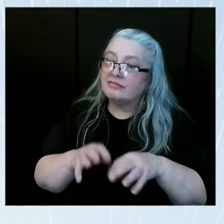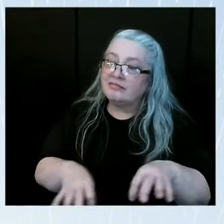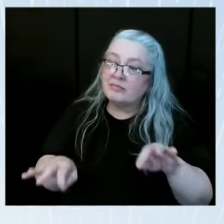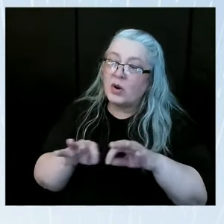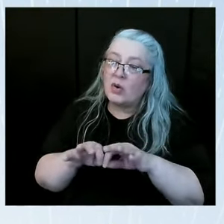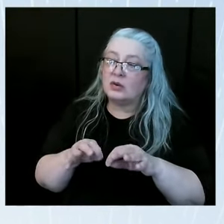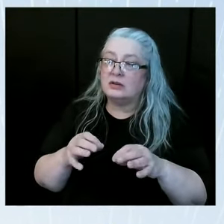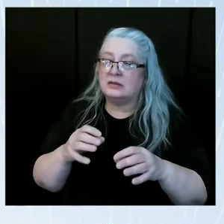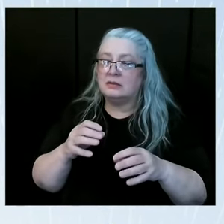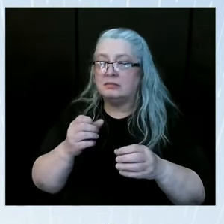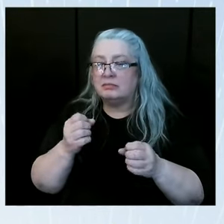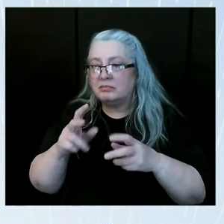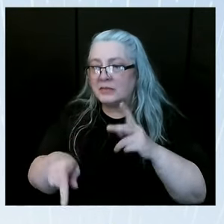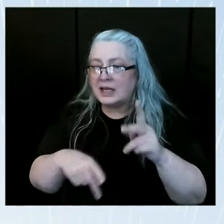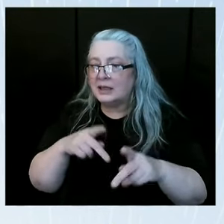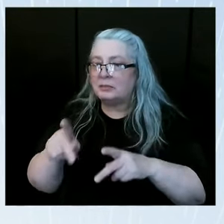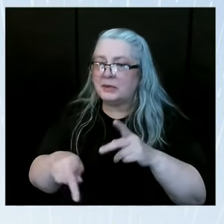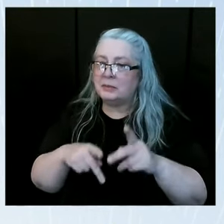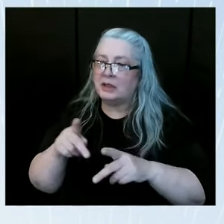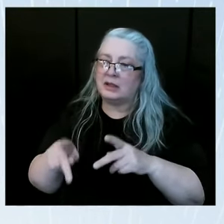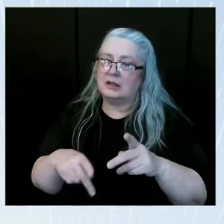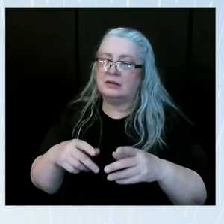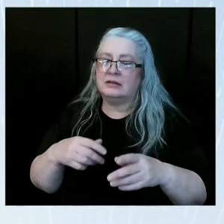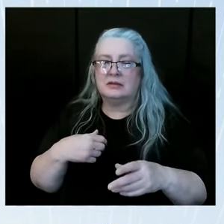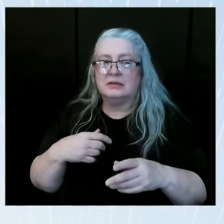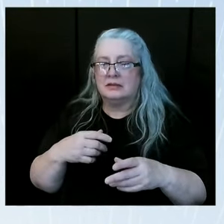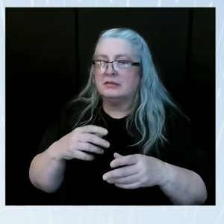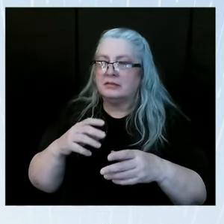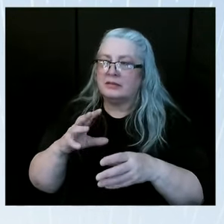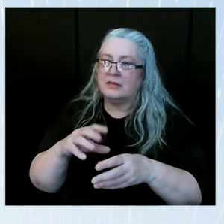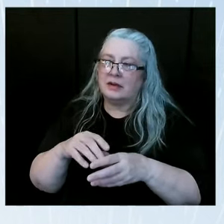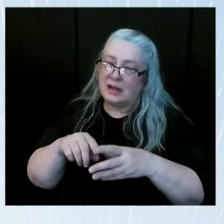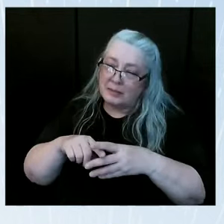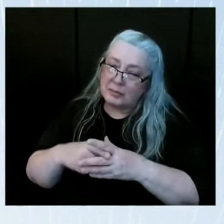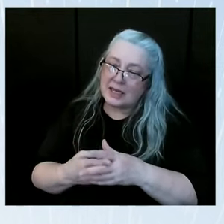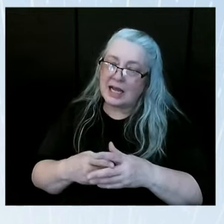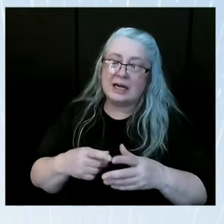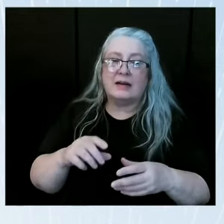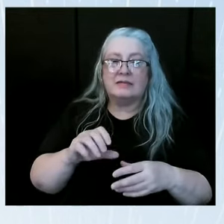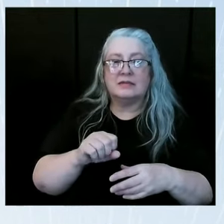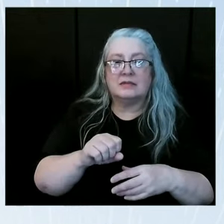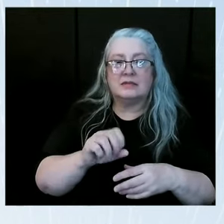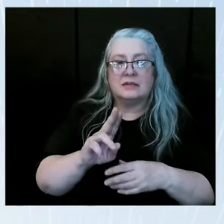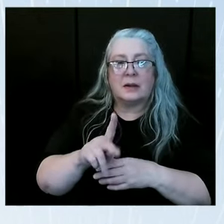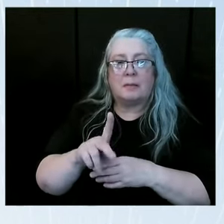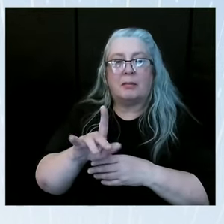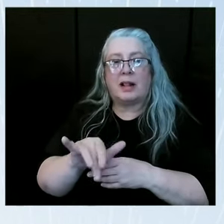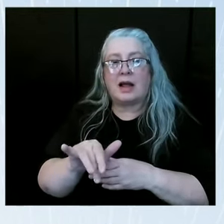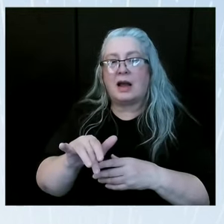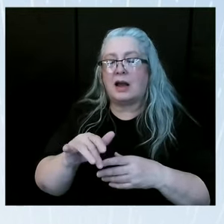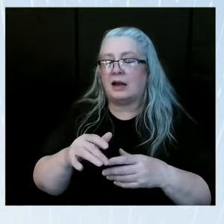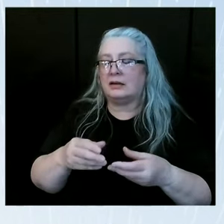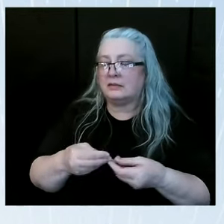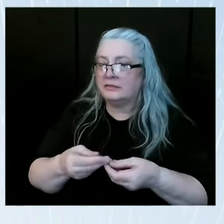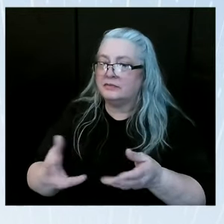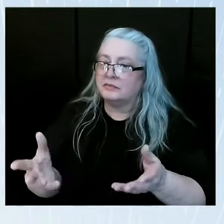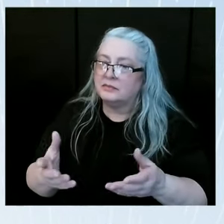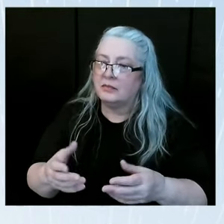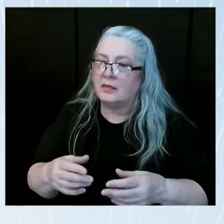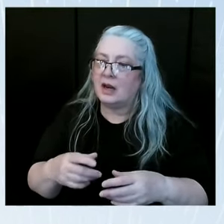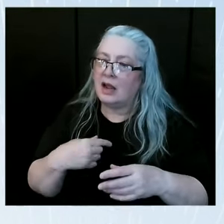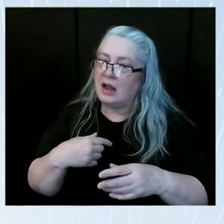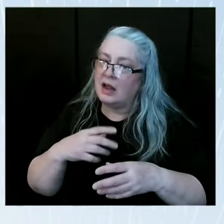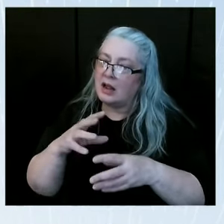and working to promote workers' rights. That also means using trade as a force for good to address inequity and to improve